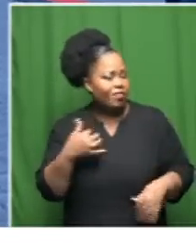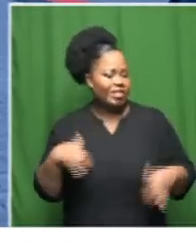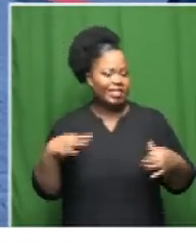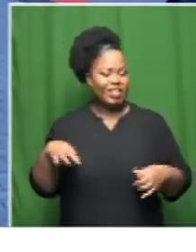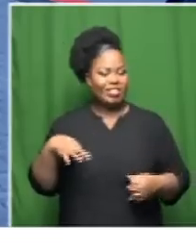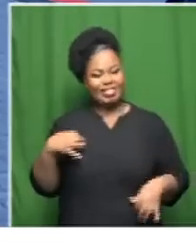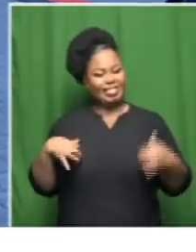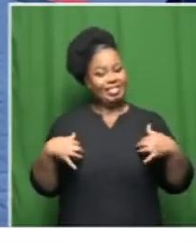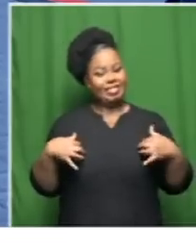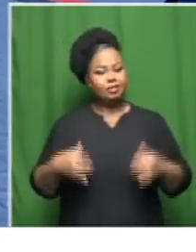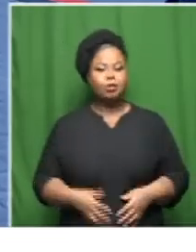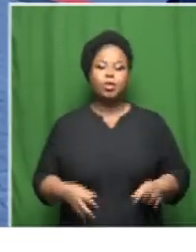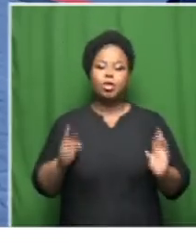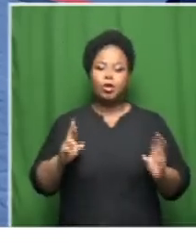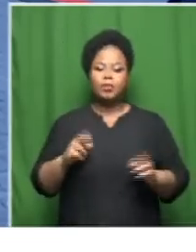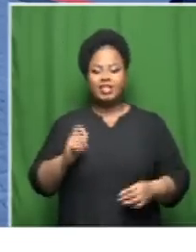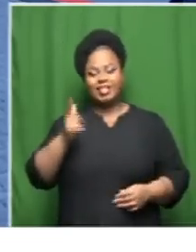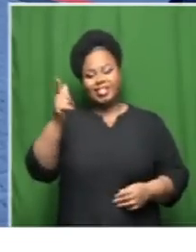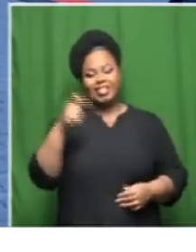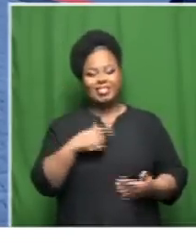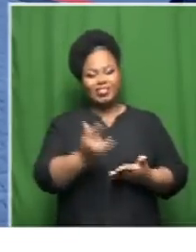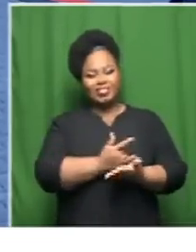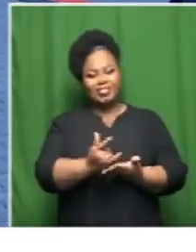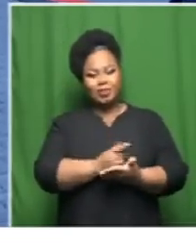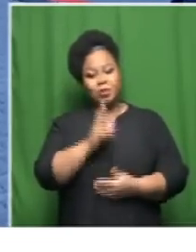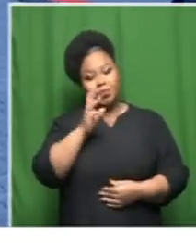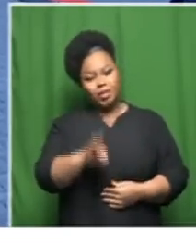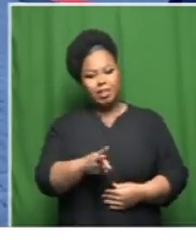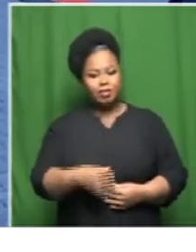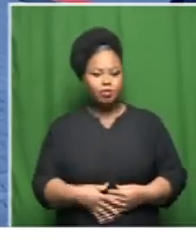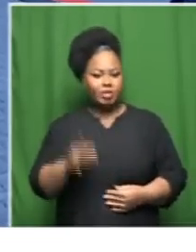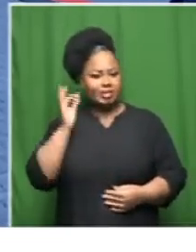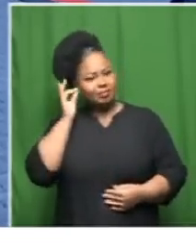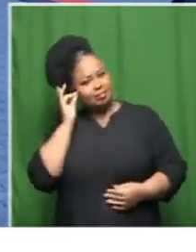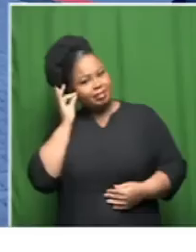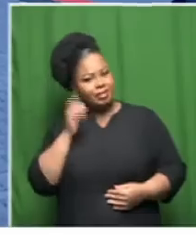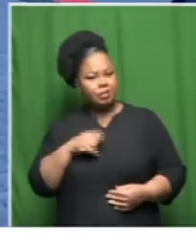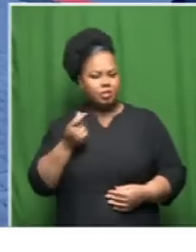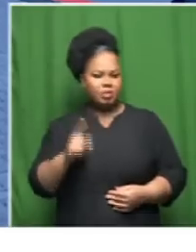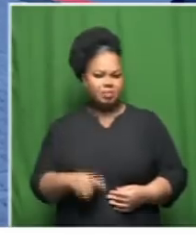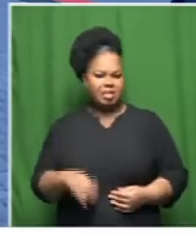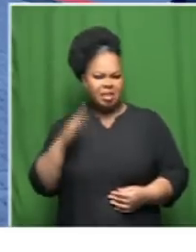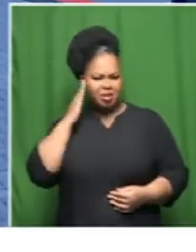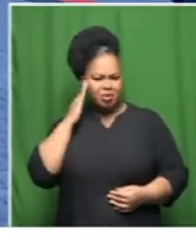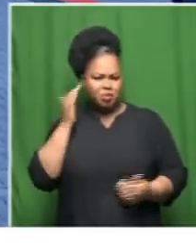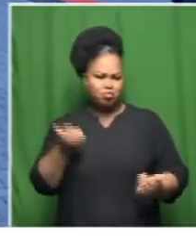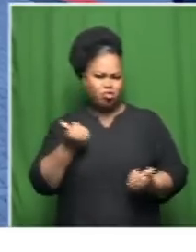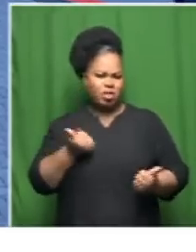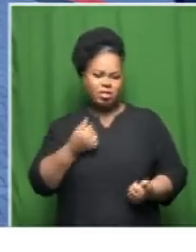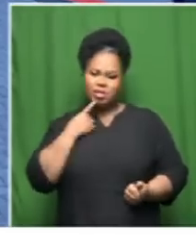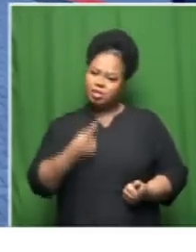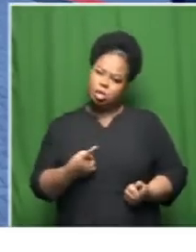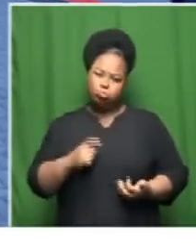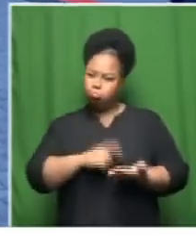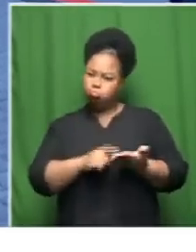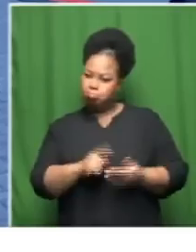excited about that. So hopefully a bit later on, we'll be chatting to him and just hearing how that's going to pan out. I know calculations have already been made about